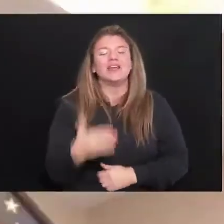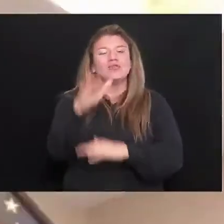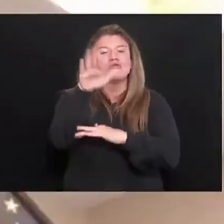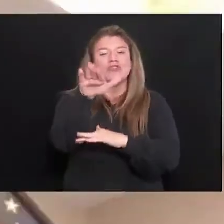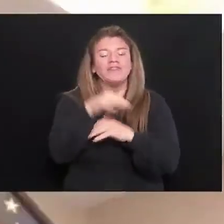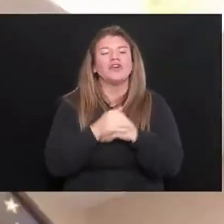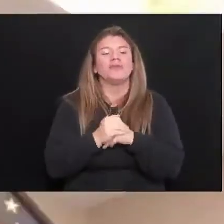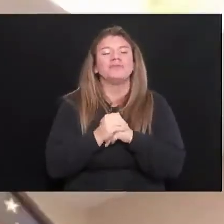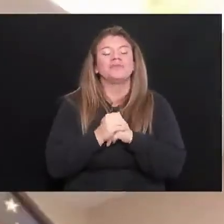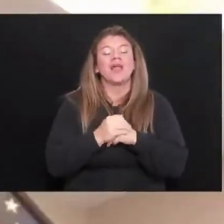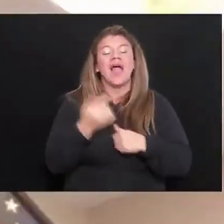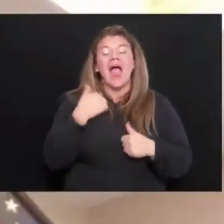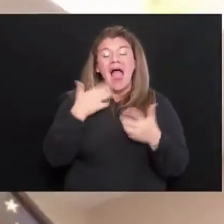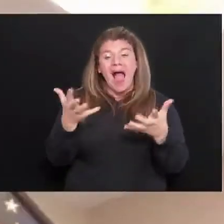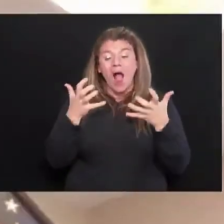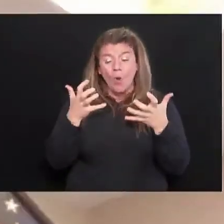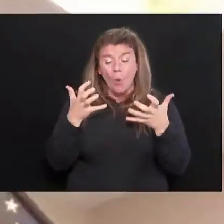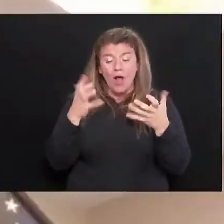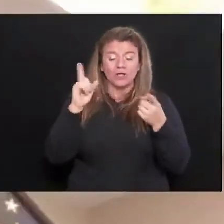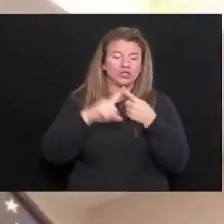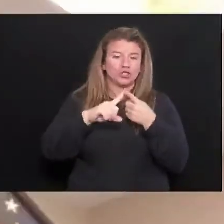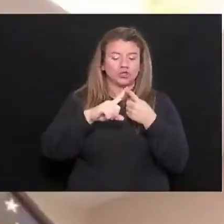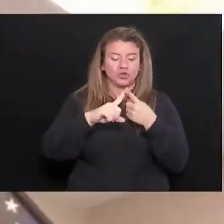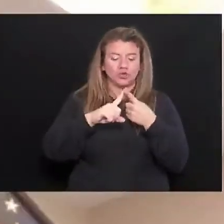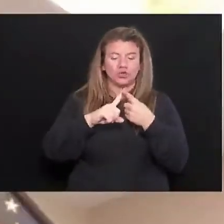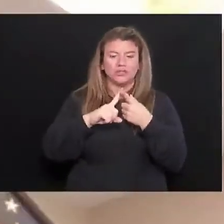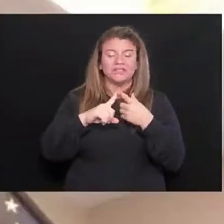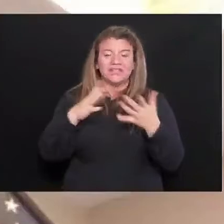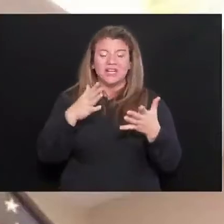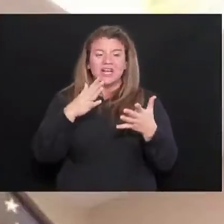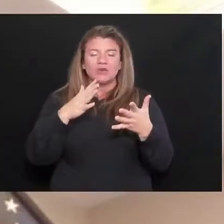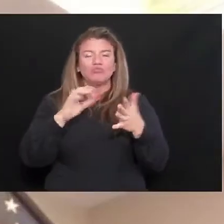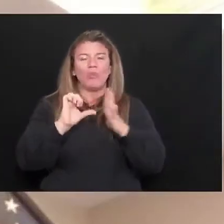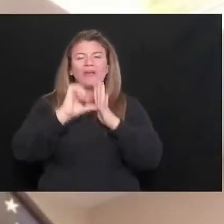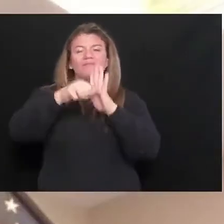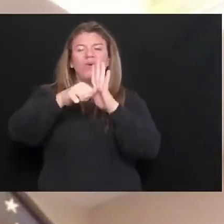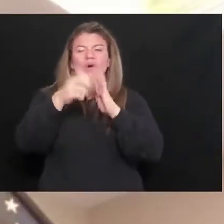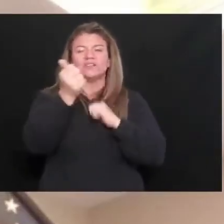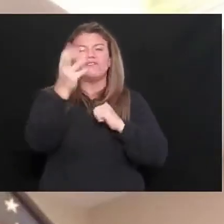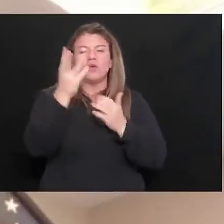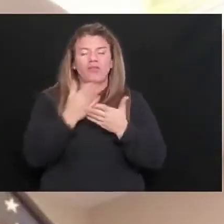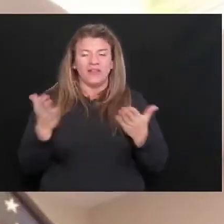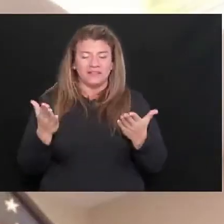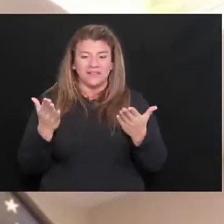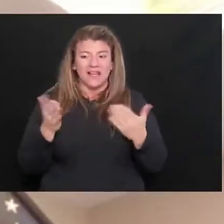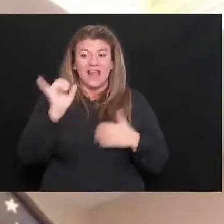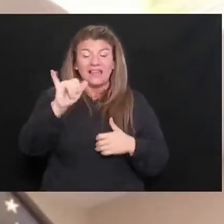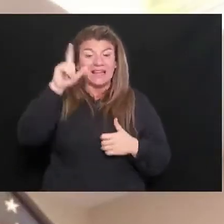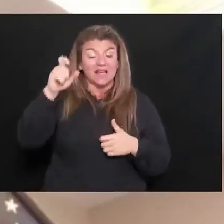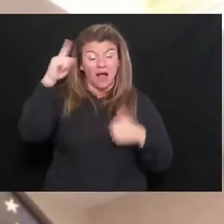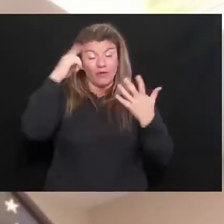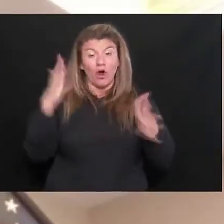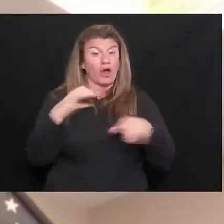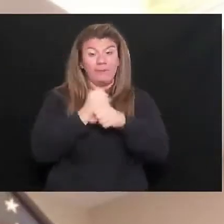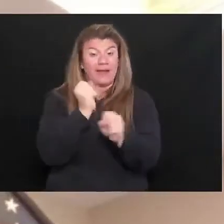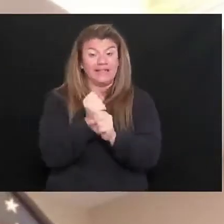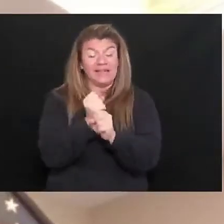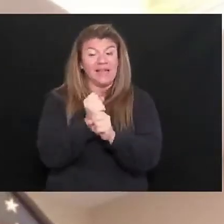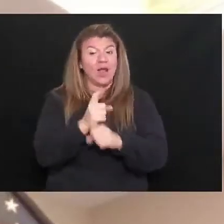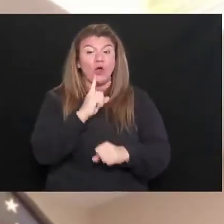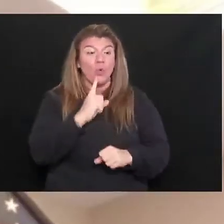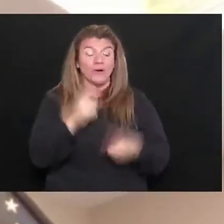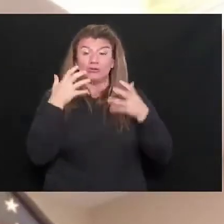I'd like to good morning, reinforce a couple of points that the governor made. It was a